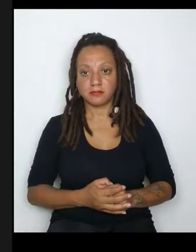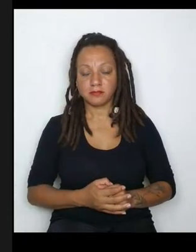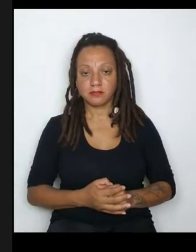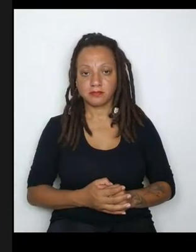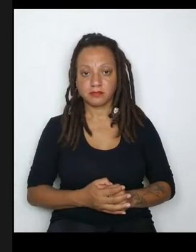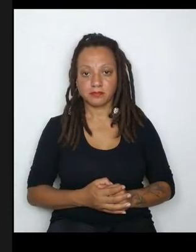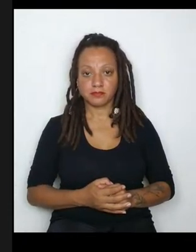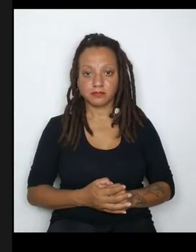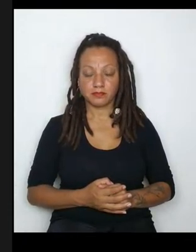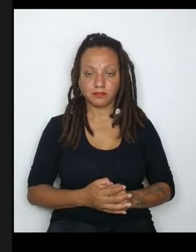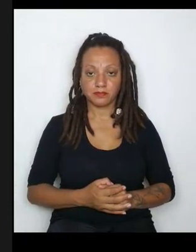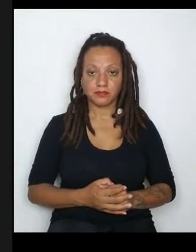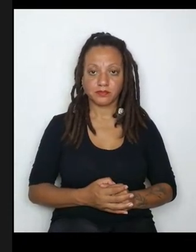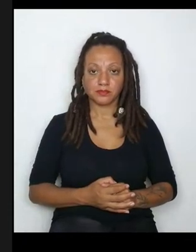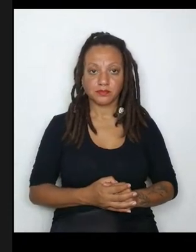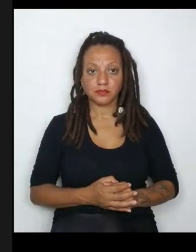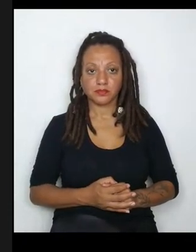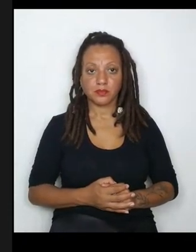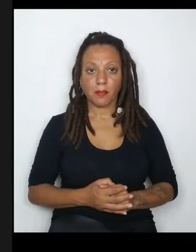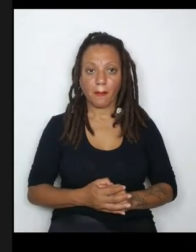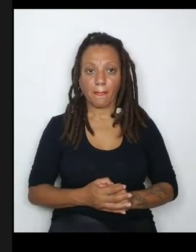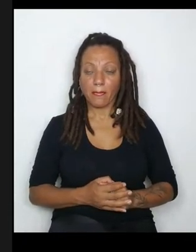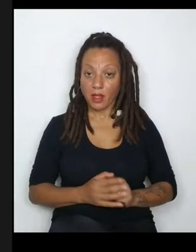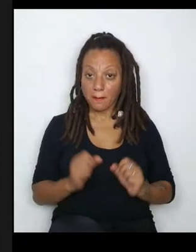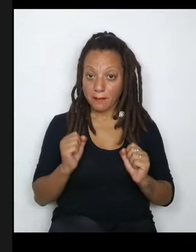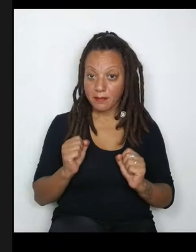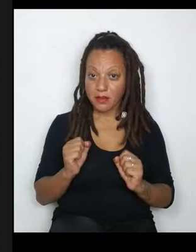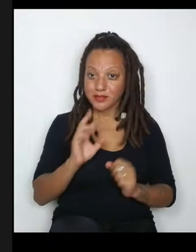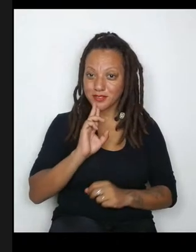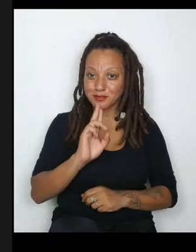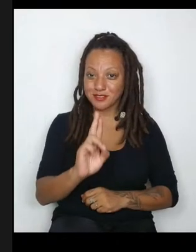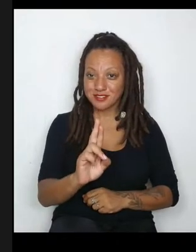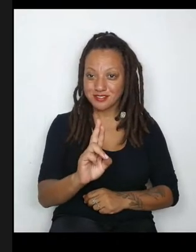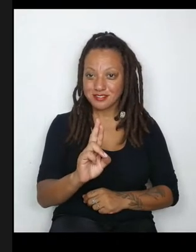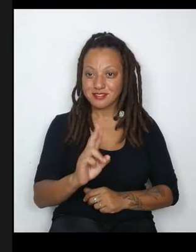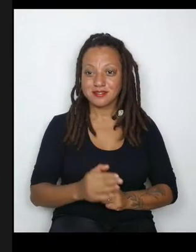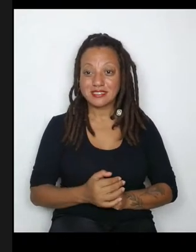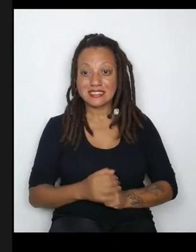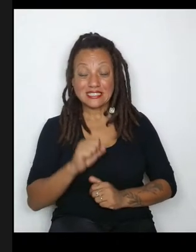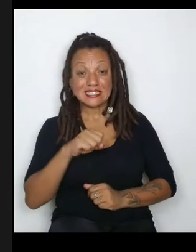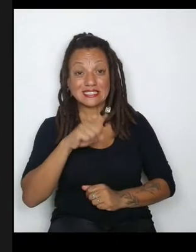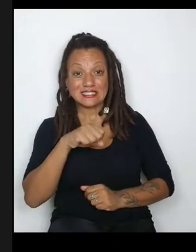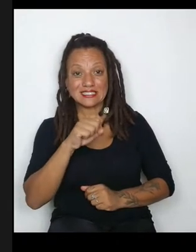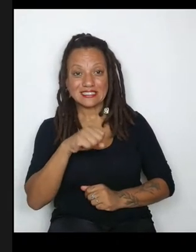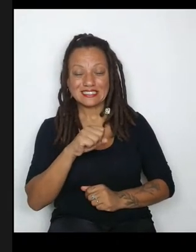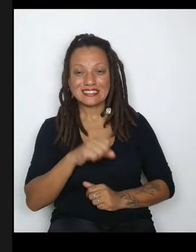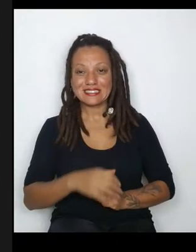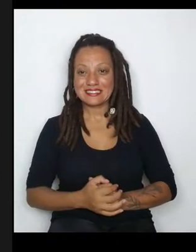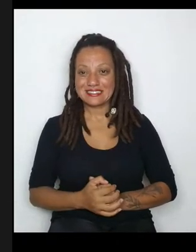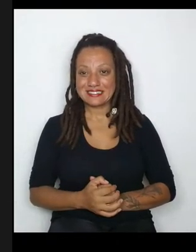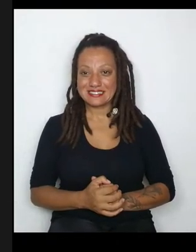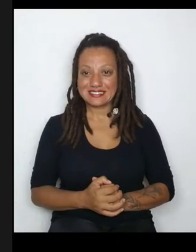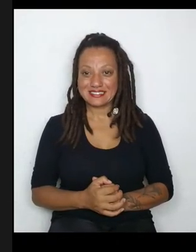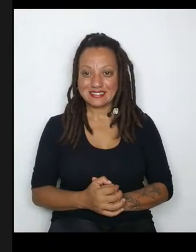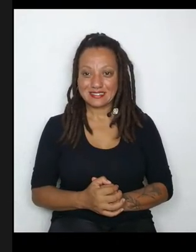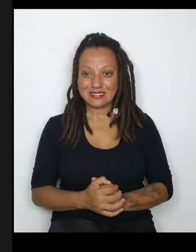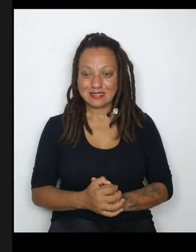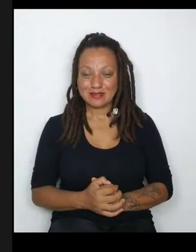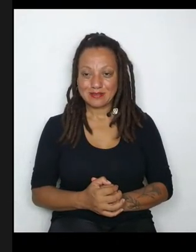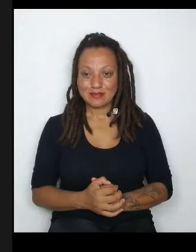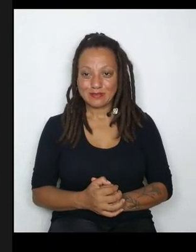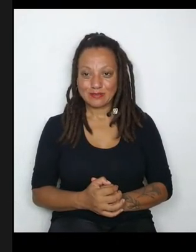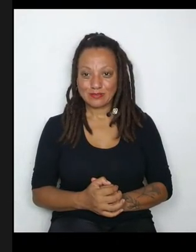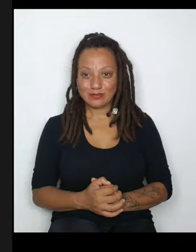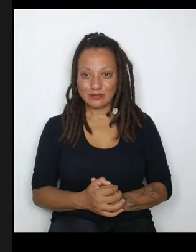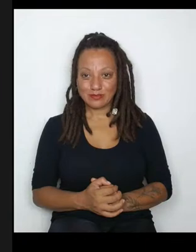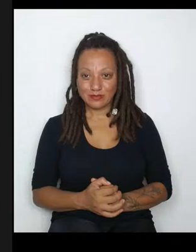speak yeah can i speak forward i don't think i i don't think